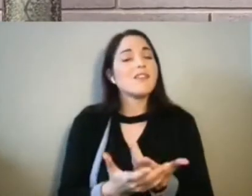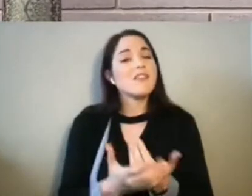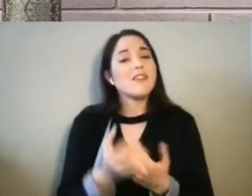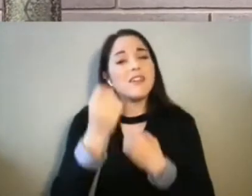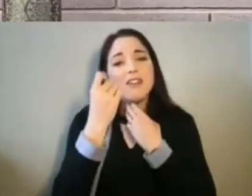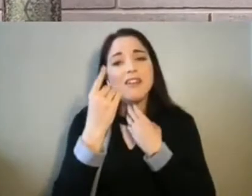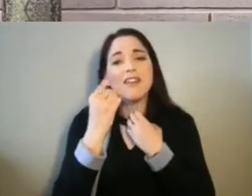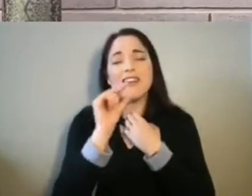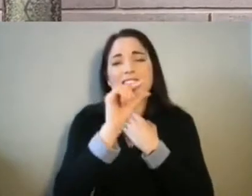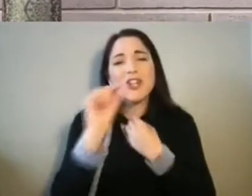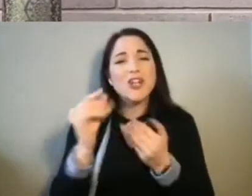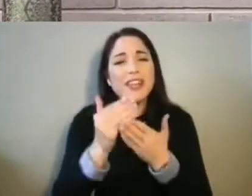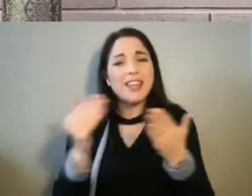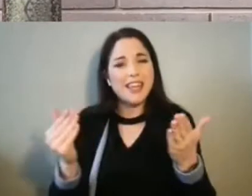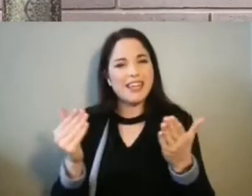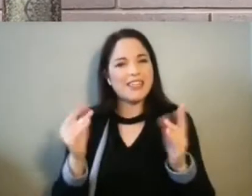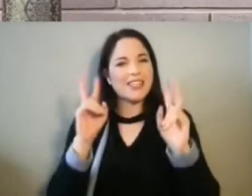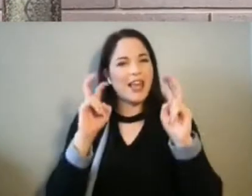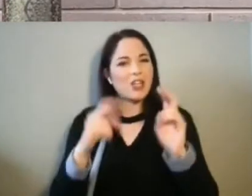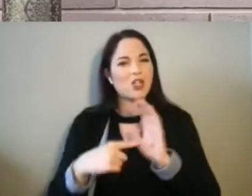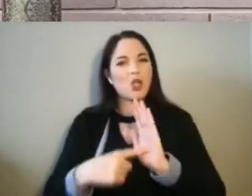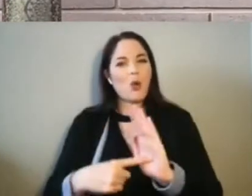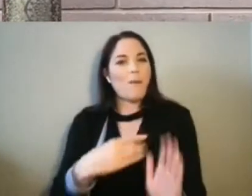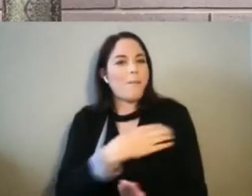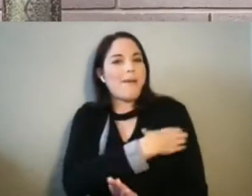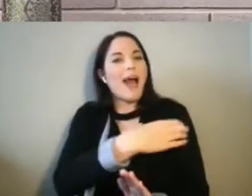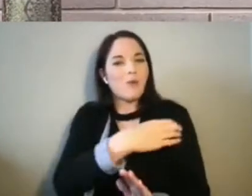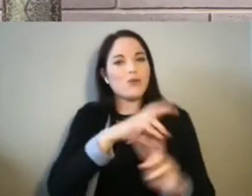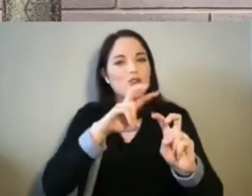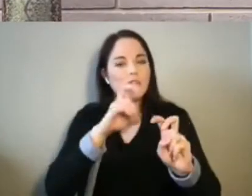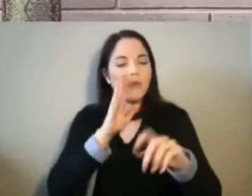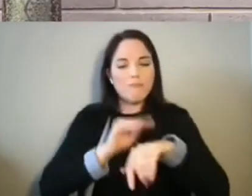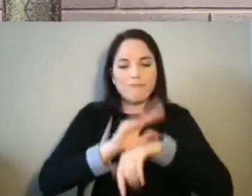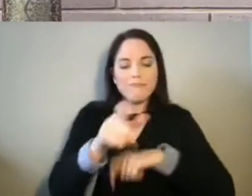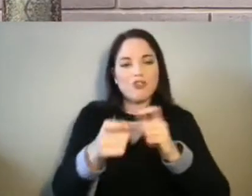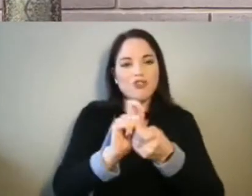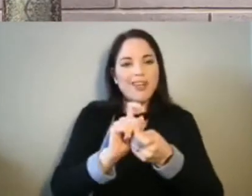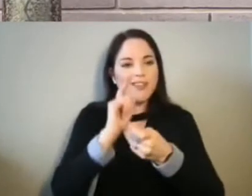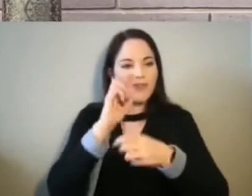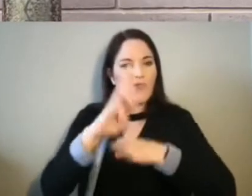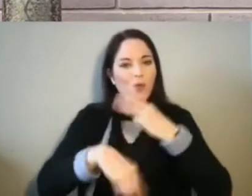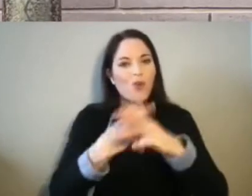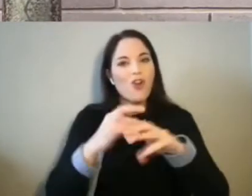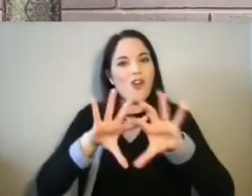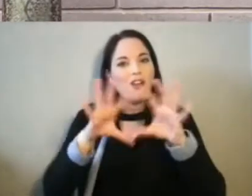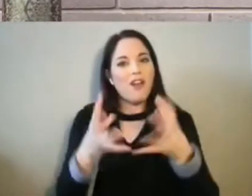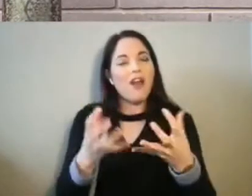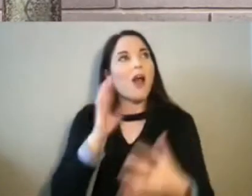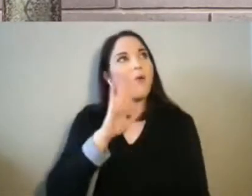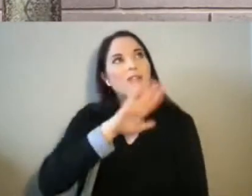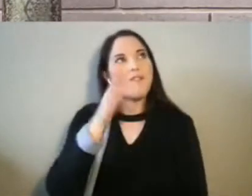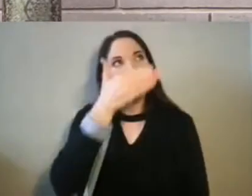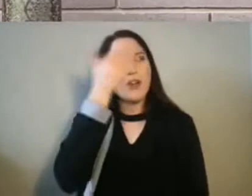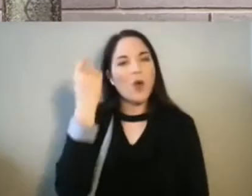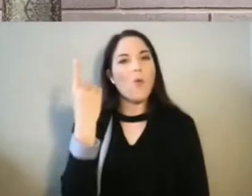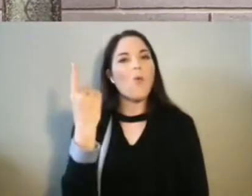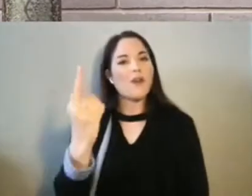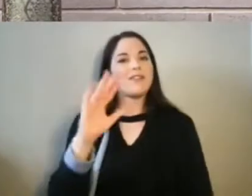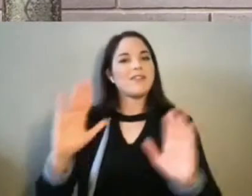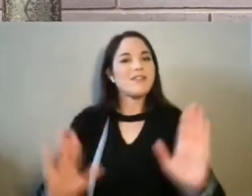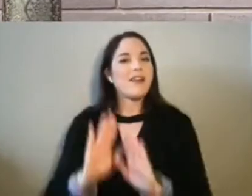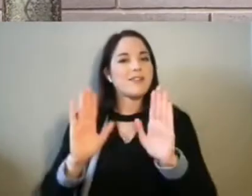I said, "Where are your shoes?" As it turned out, this member of MCCDC on the way to church saw somebody